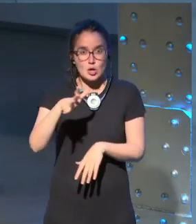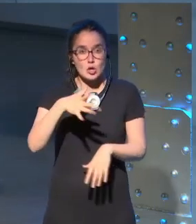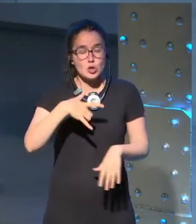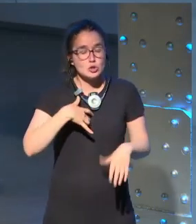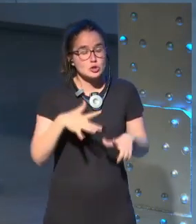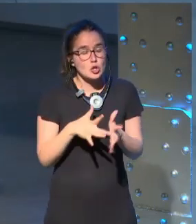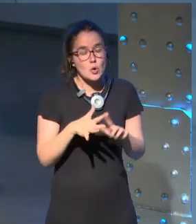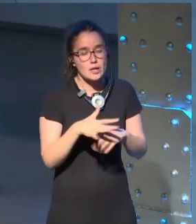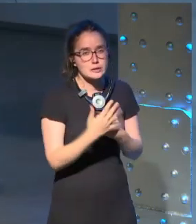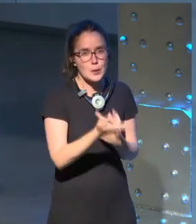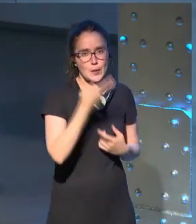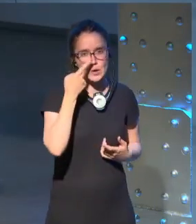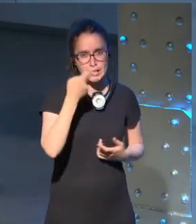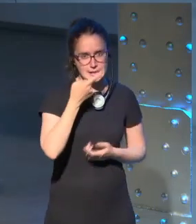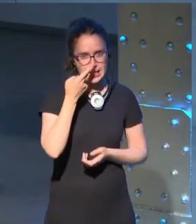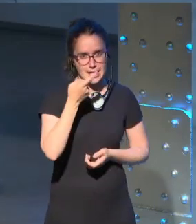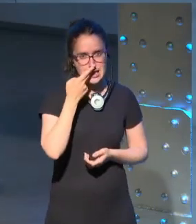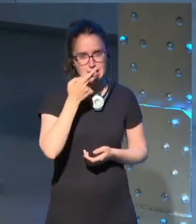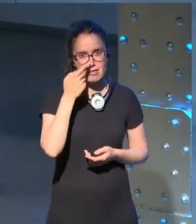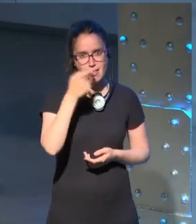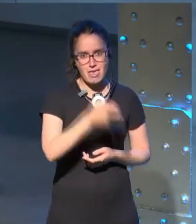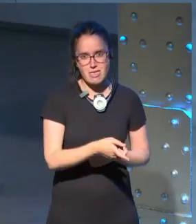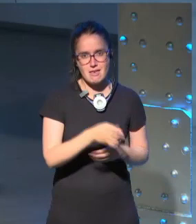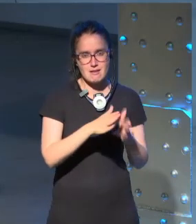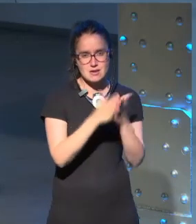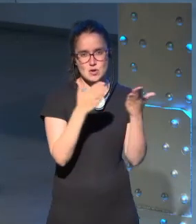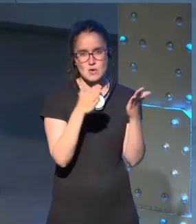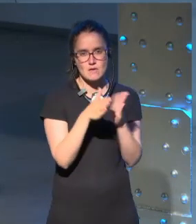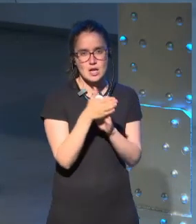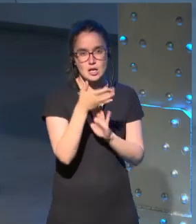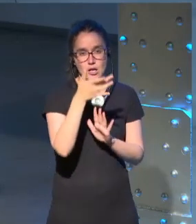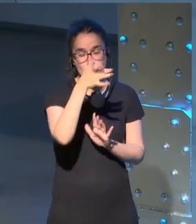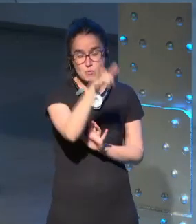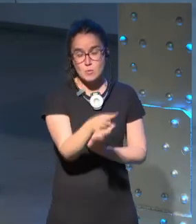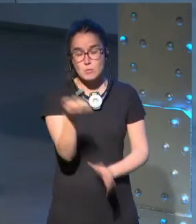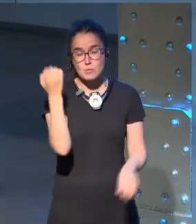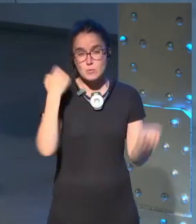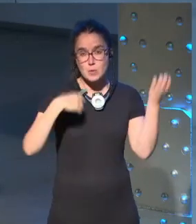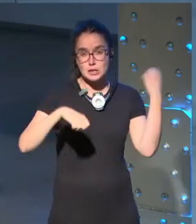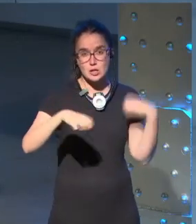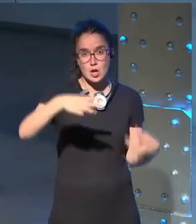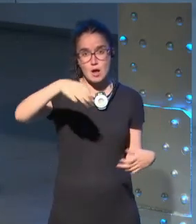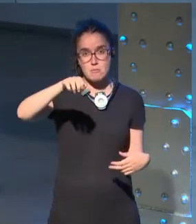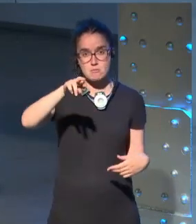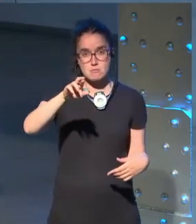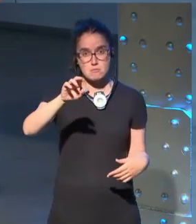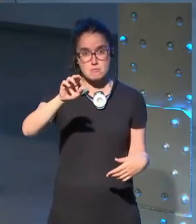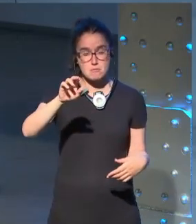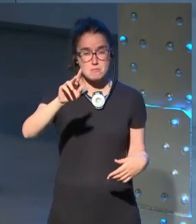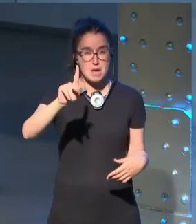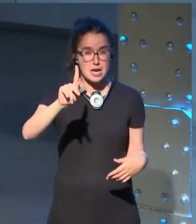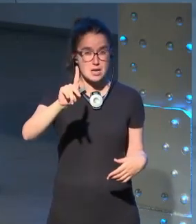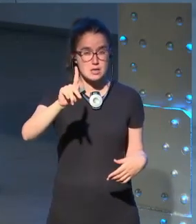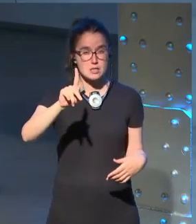in that novel is this guy, Mark Mellery. And Mark Mellery, he